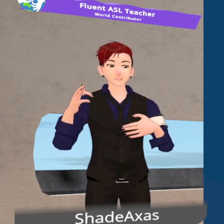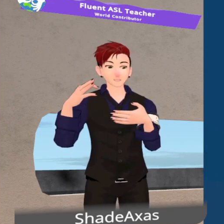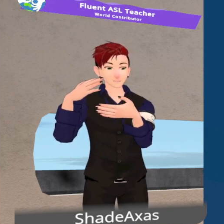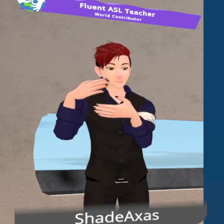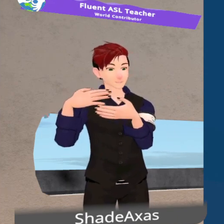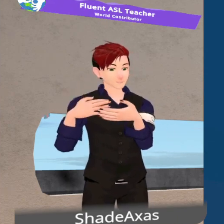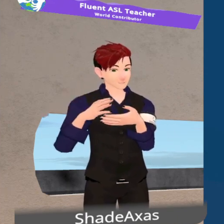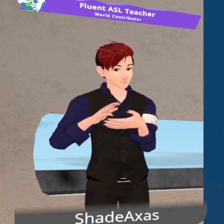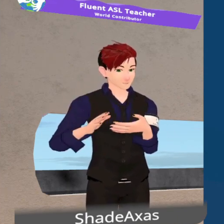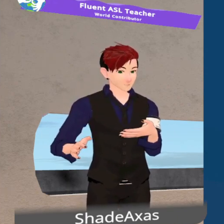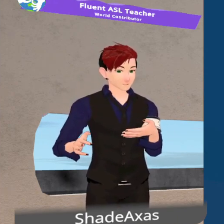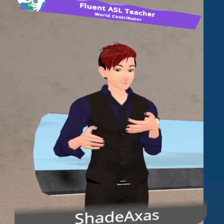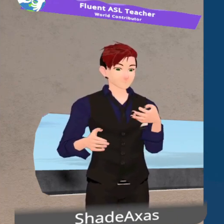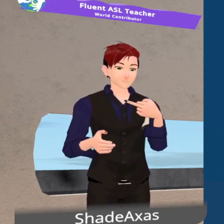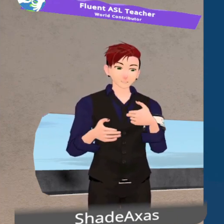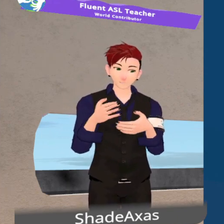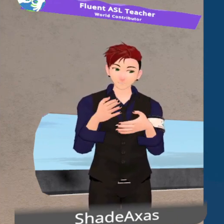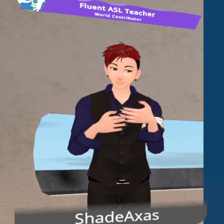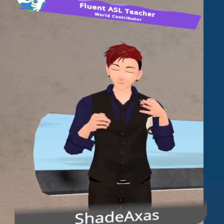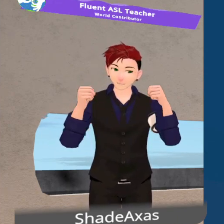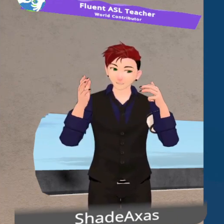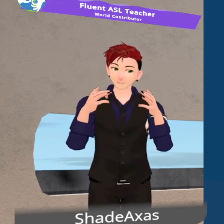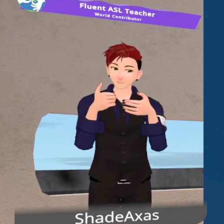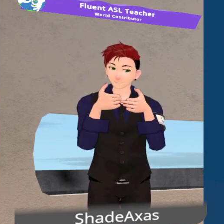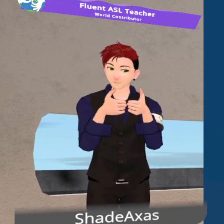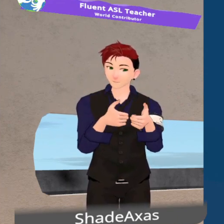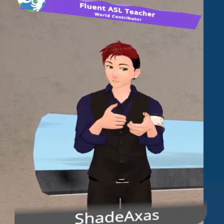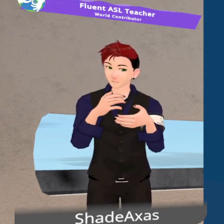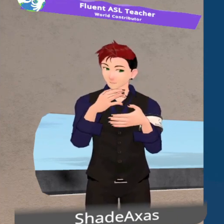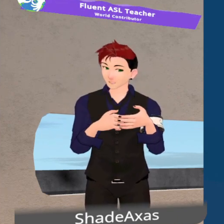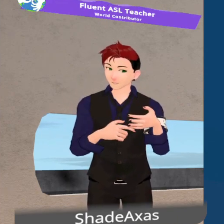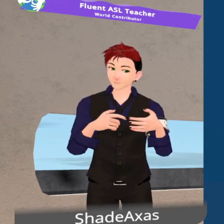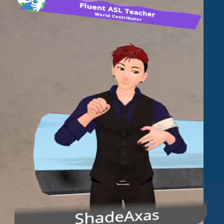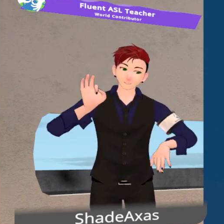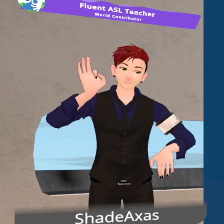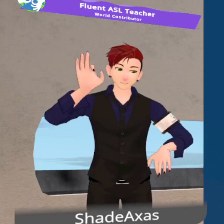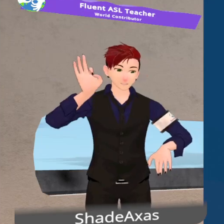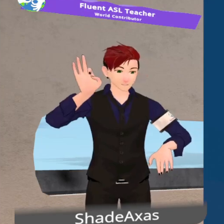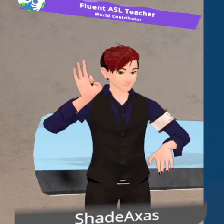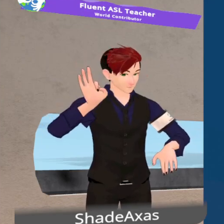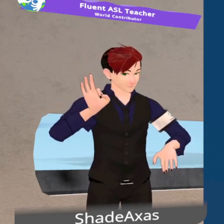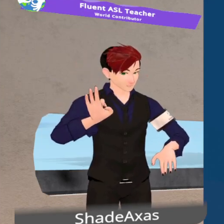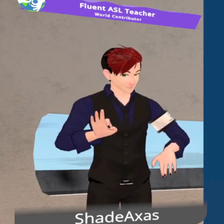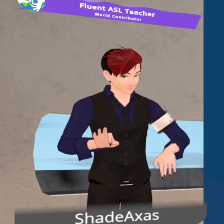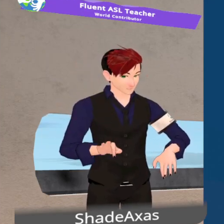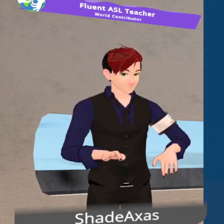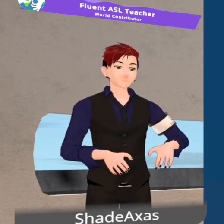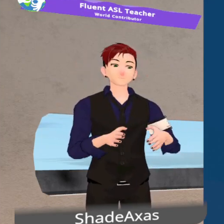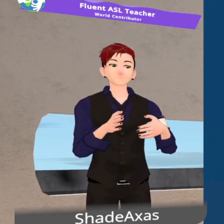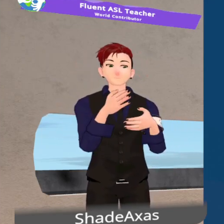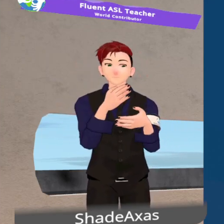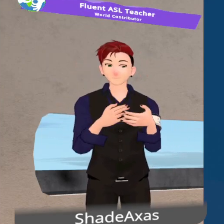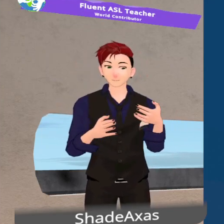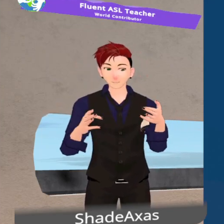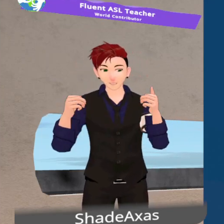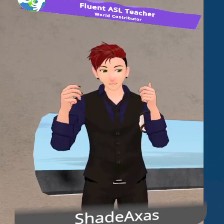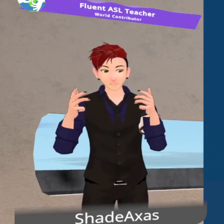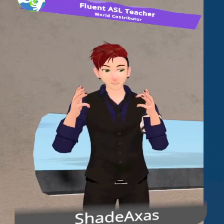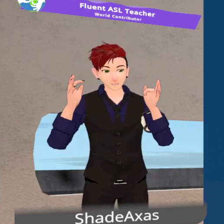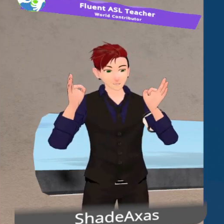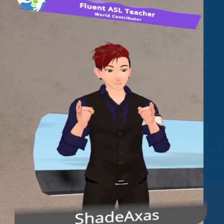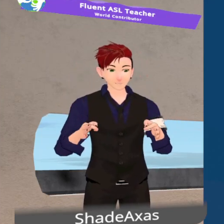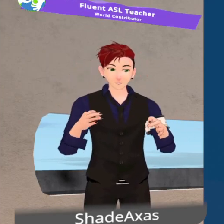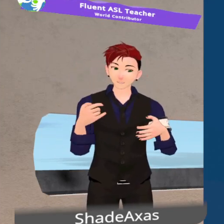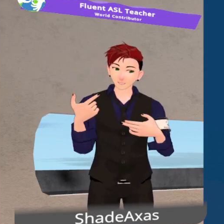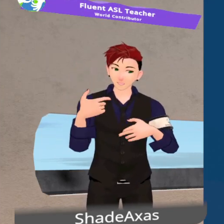We have a lesson board that some teachers follow the lesson board and just give vocabulary. And then we have